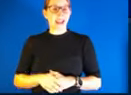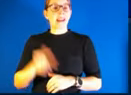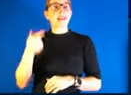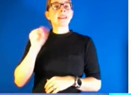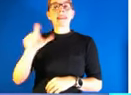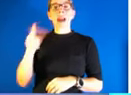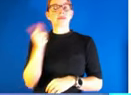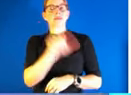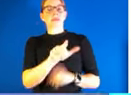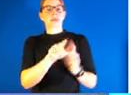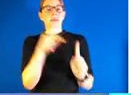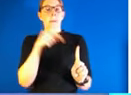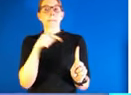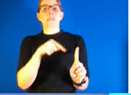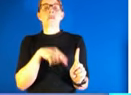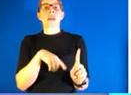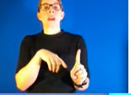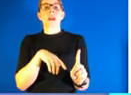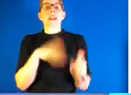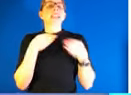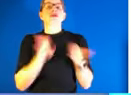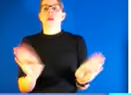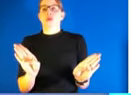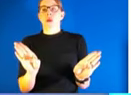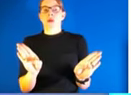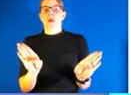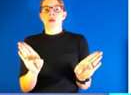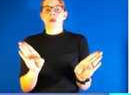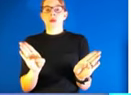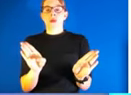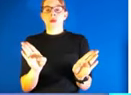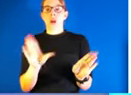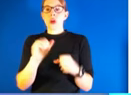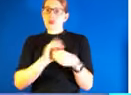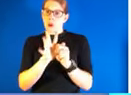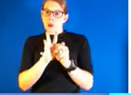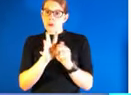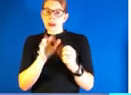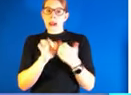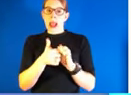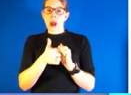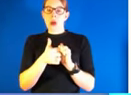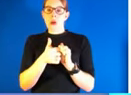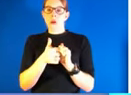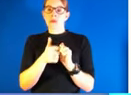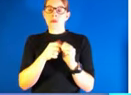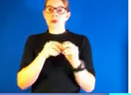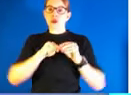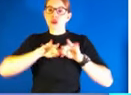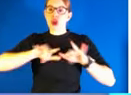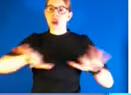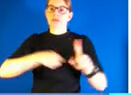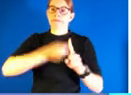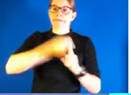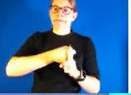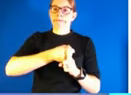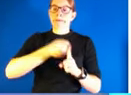back to you first, just in general. How has this surge been impacting emergency